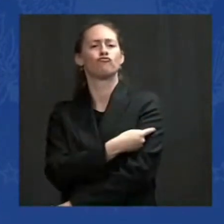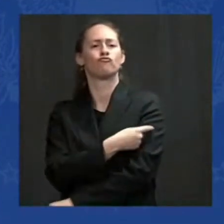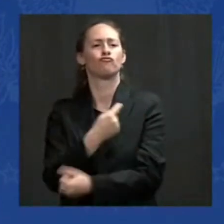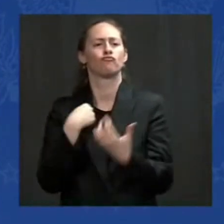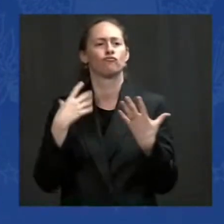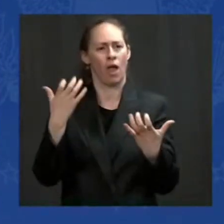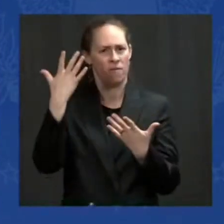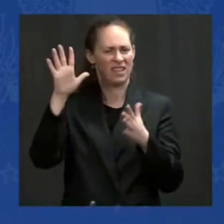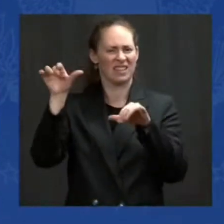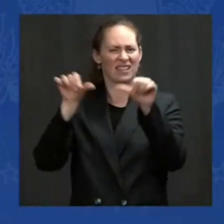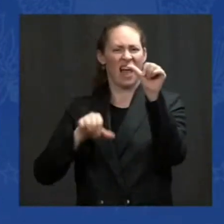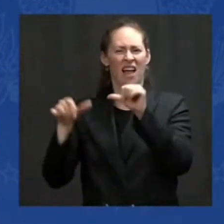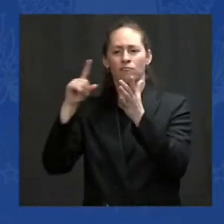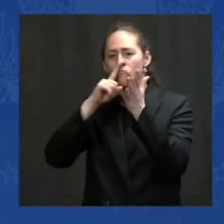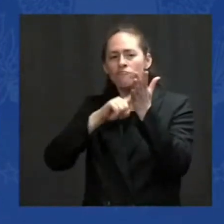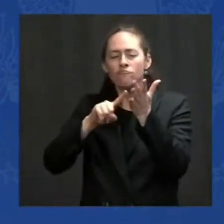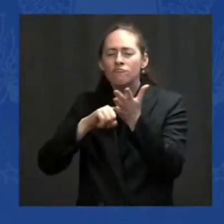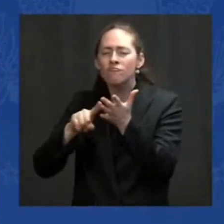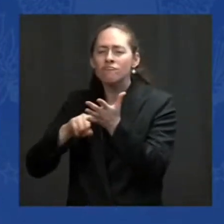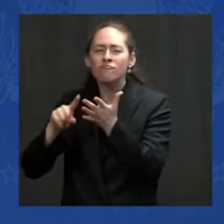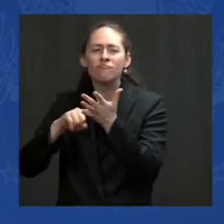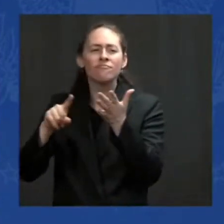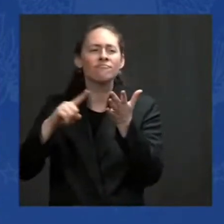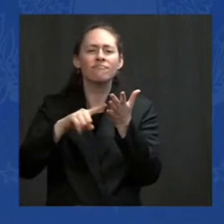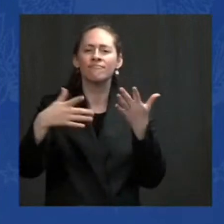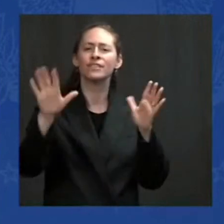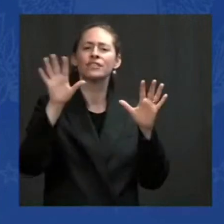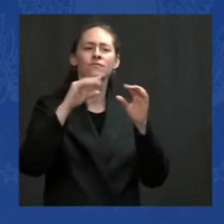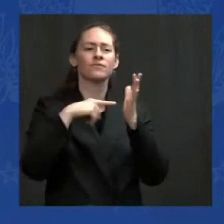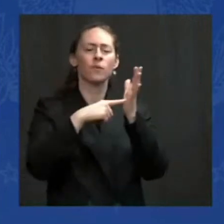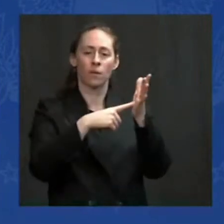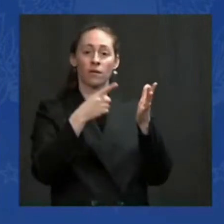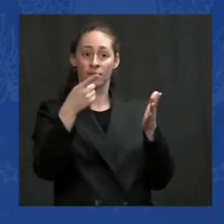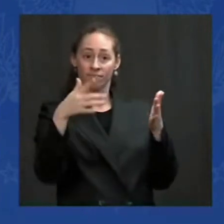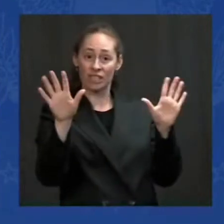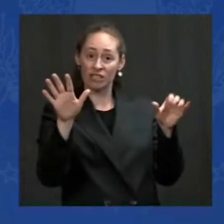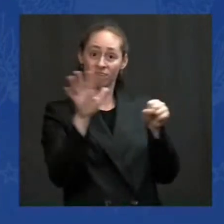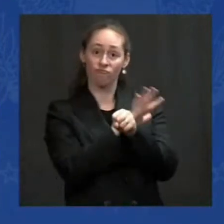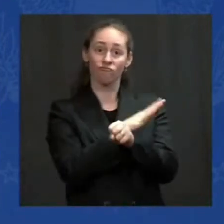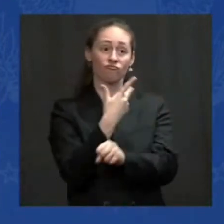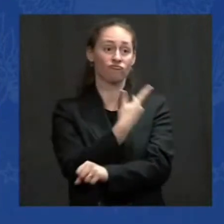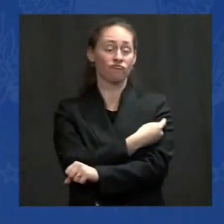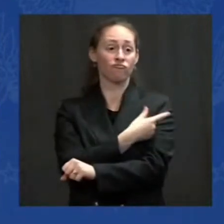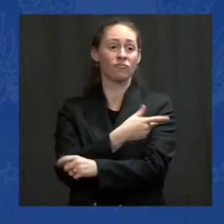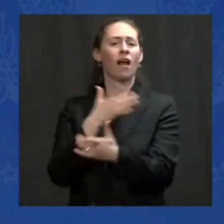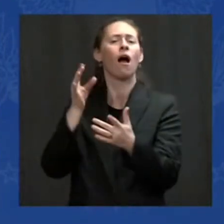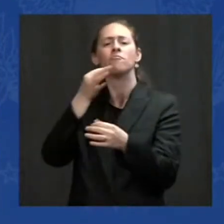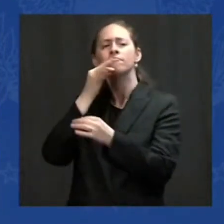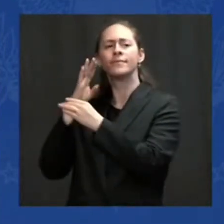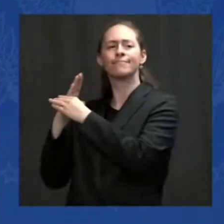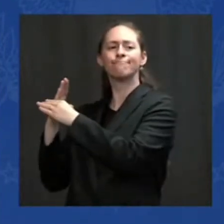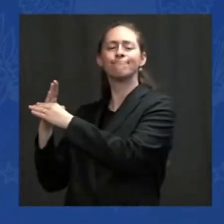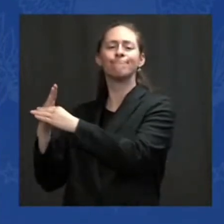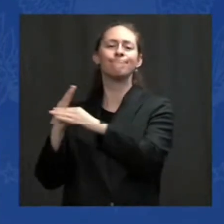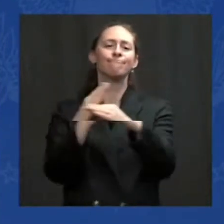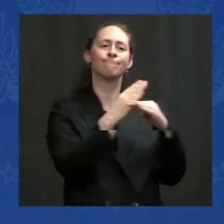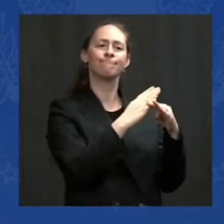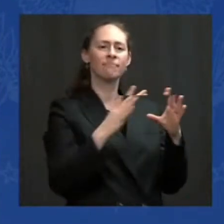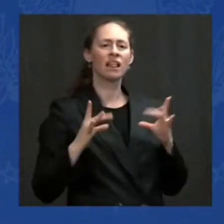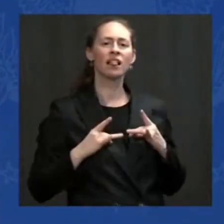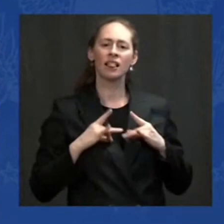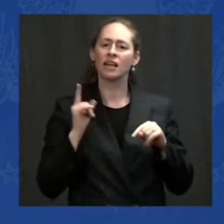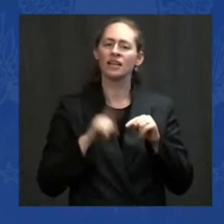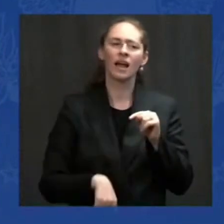clear, individuals who are fully vaccinated have a very high degree of protection, and those who are not fully